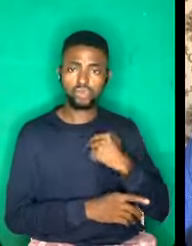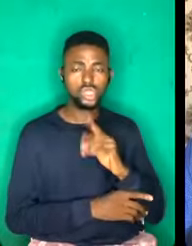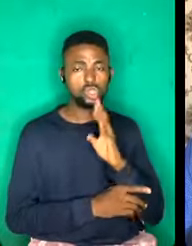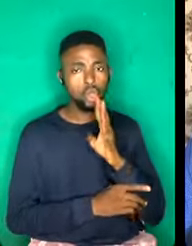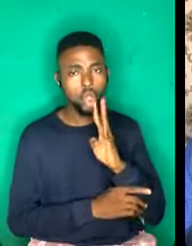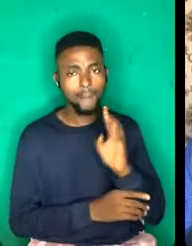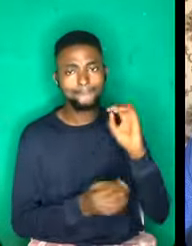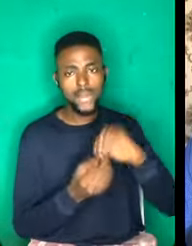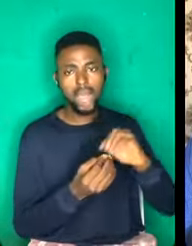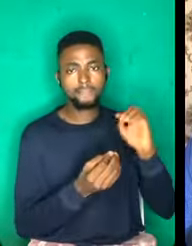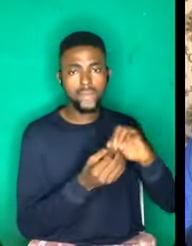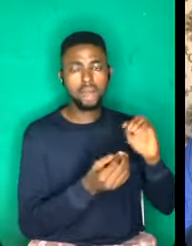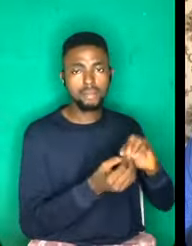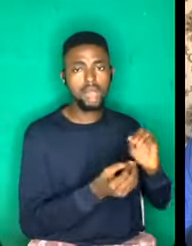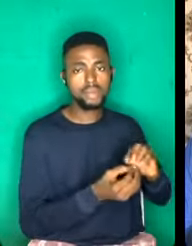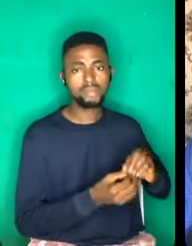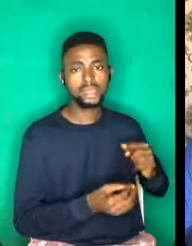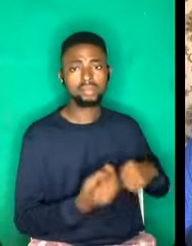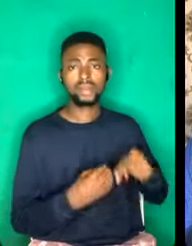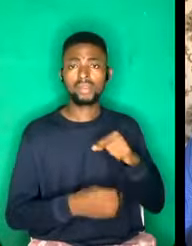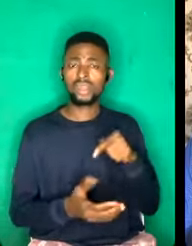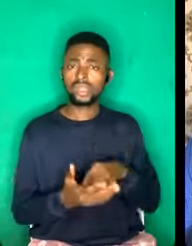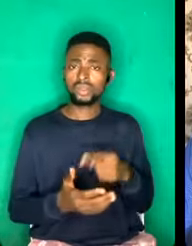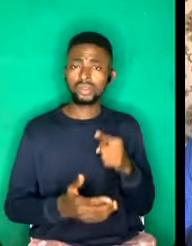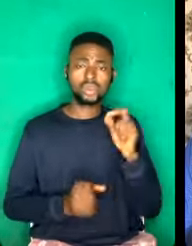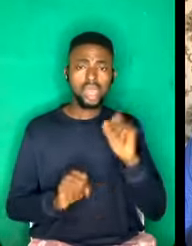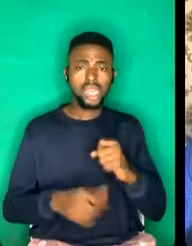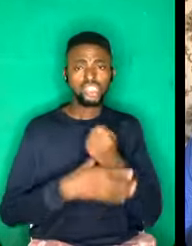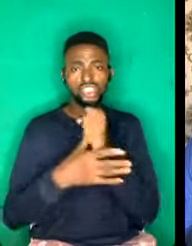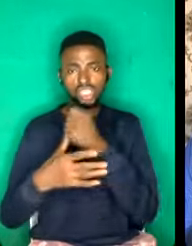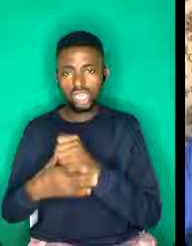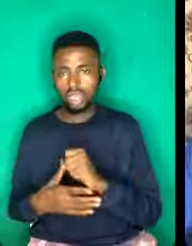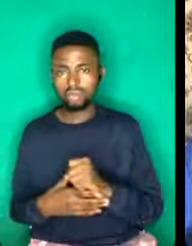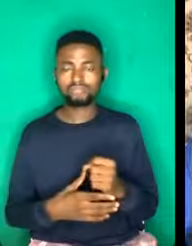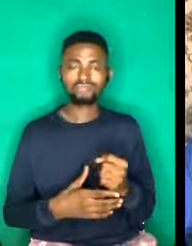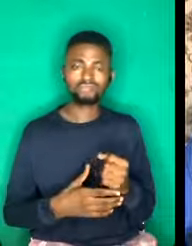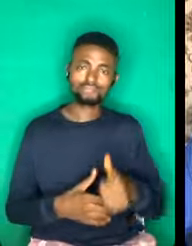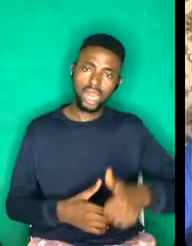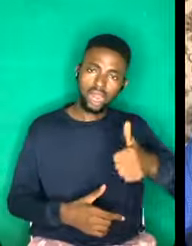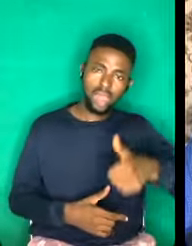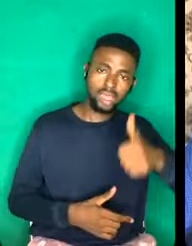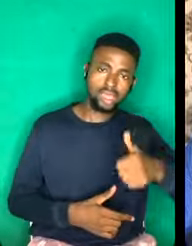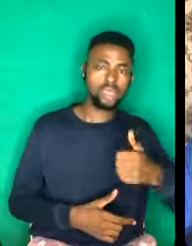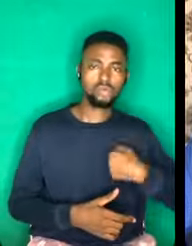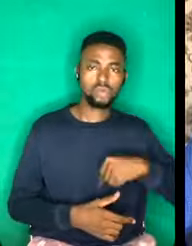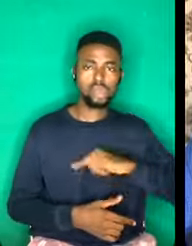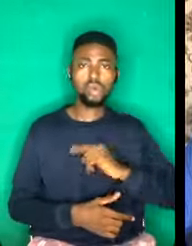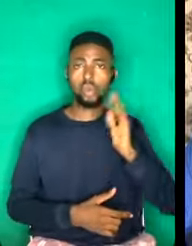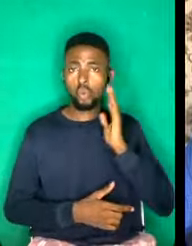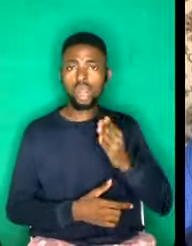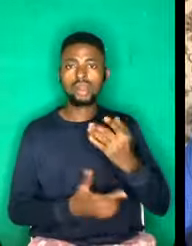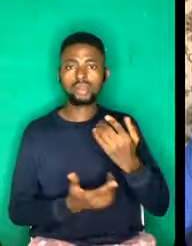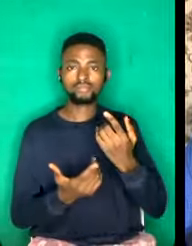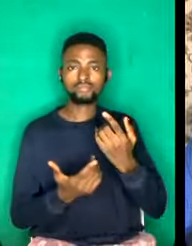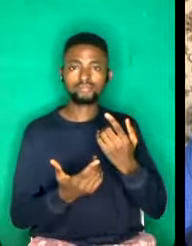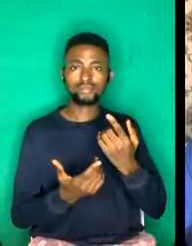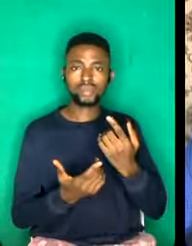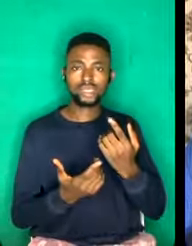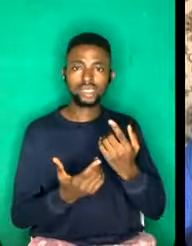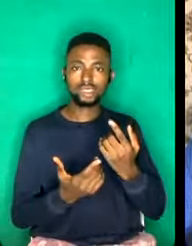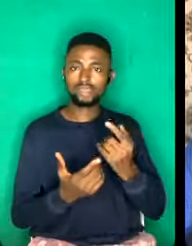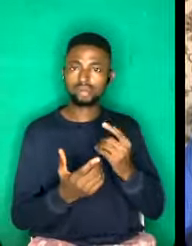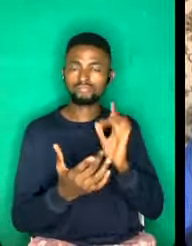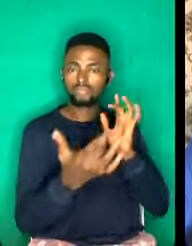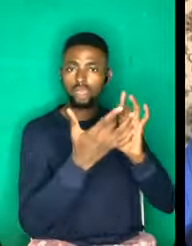about this. You can always put your comments, share, like, and comment, and we'll do justice to get back to you. Till then,